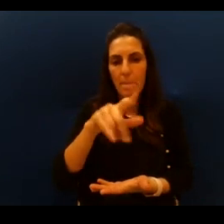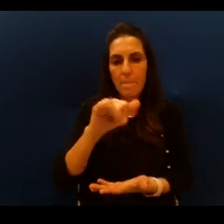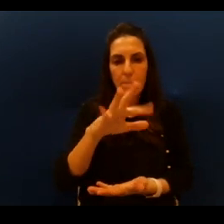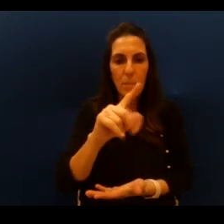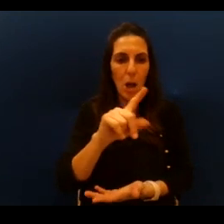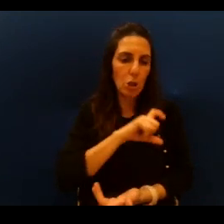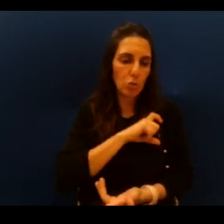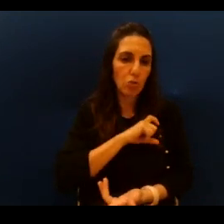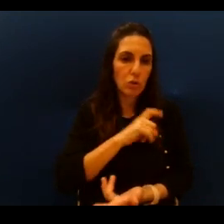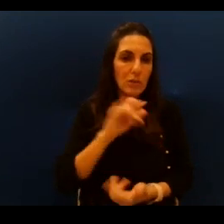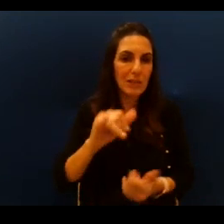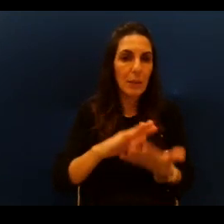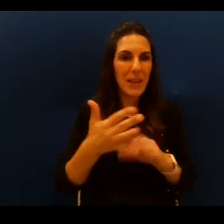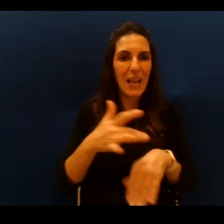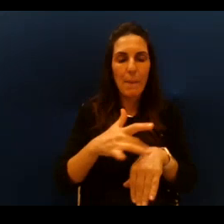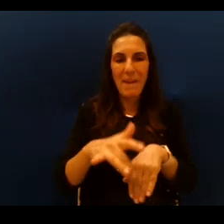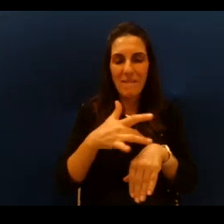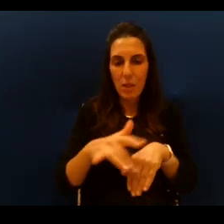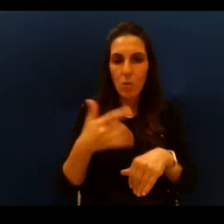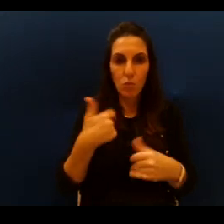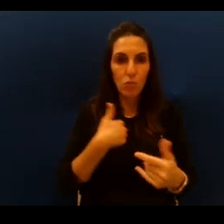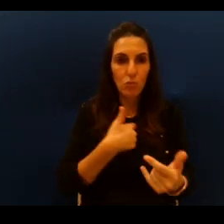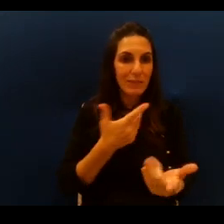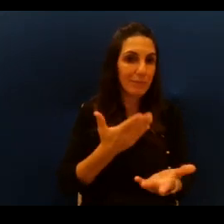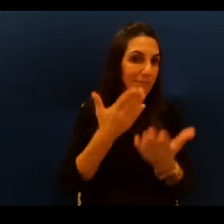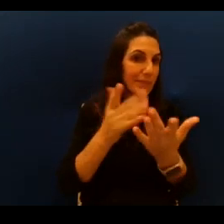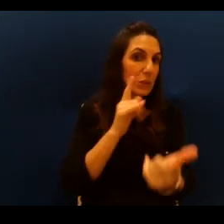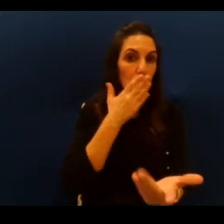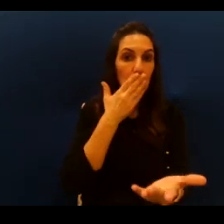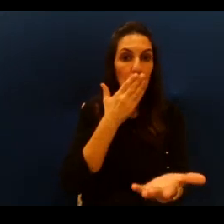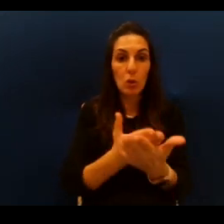we suggested, and it was a good fit for the city,